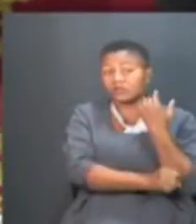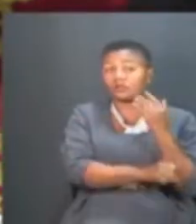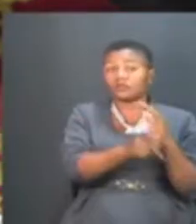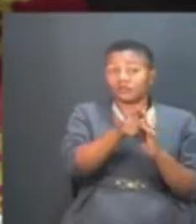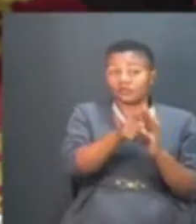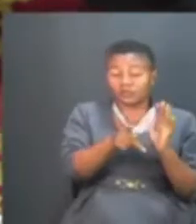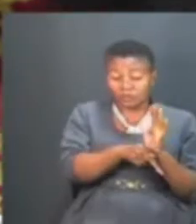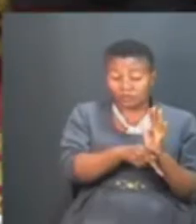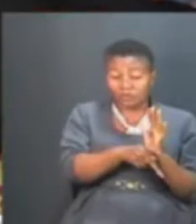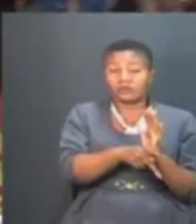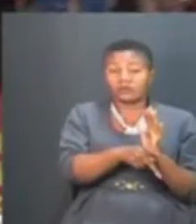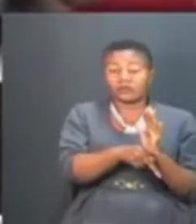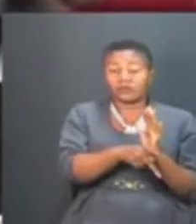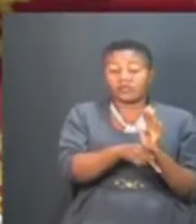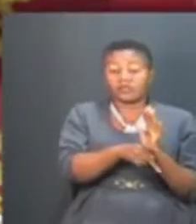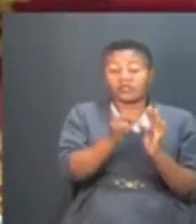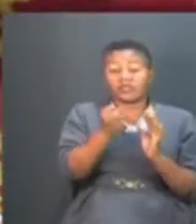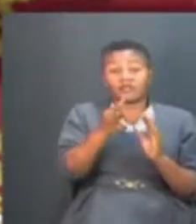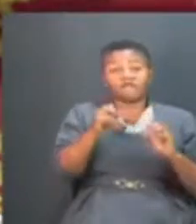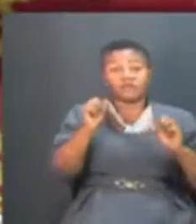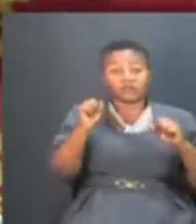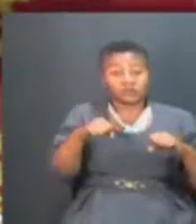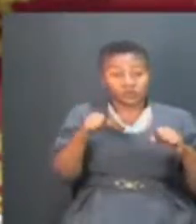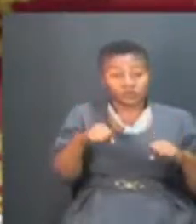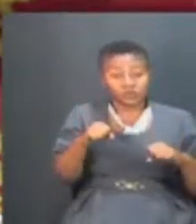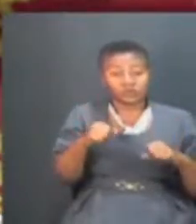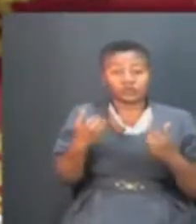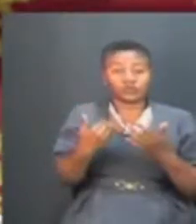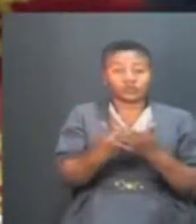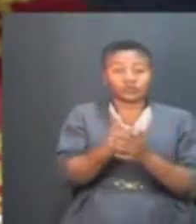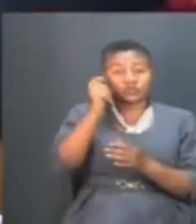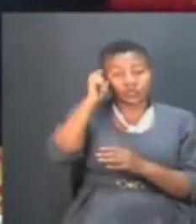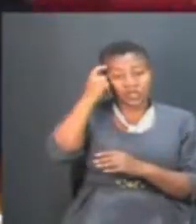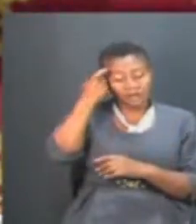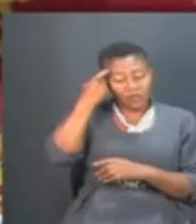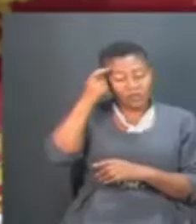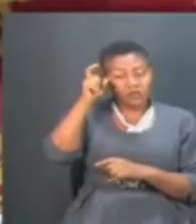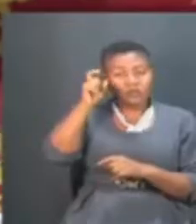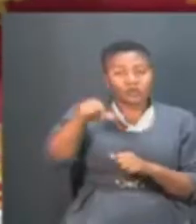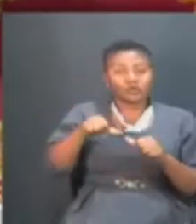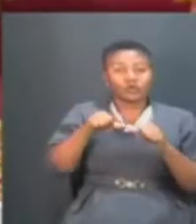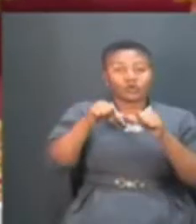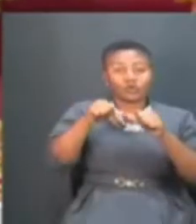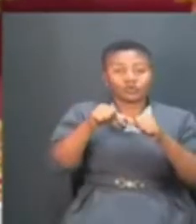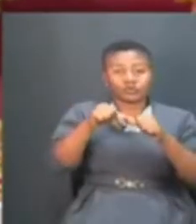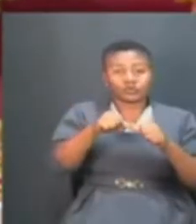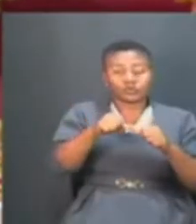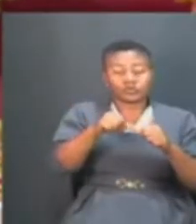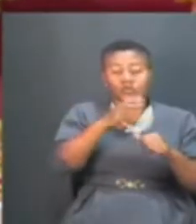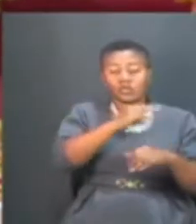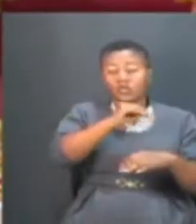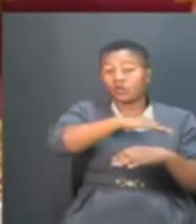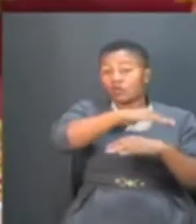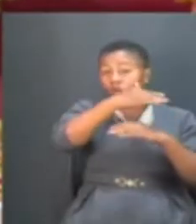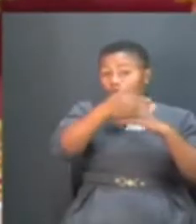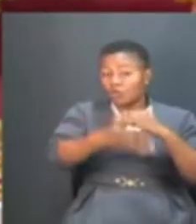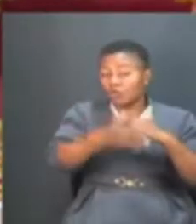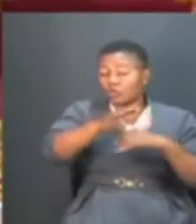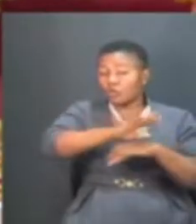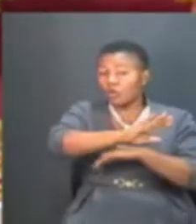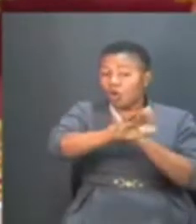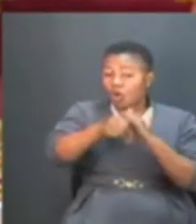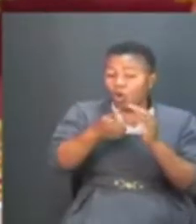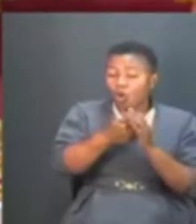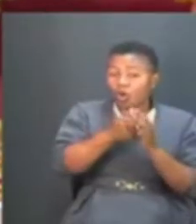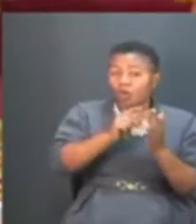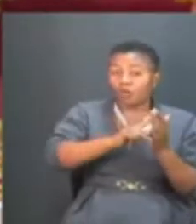as far as possible, new government should continue and complete projects they inherited. And indeed,